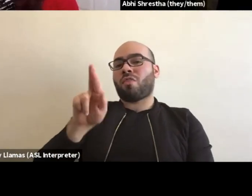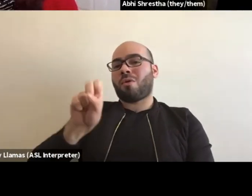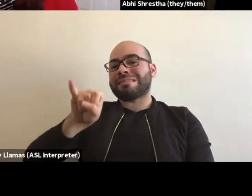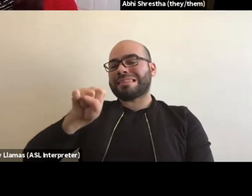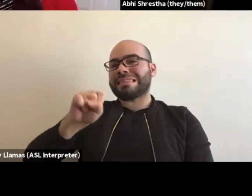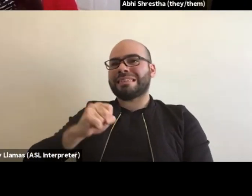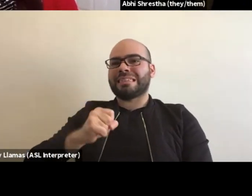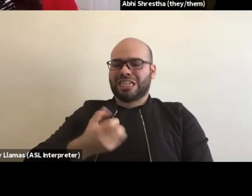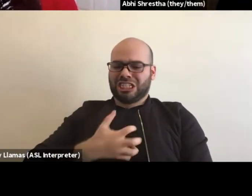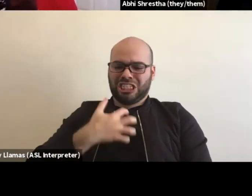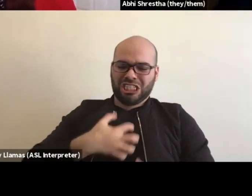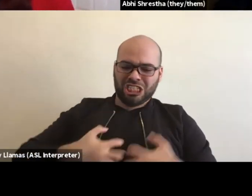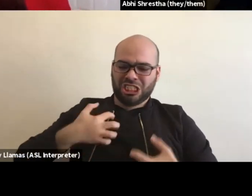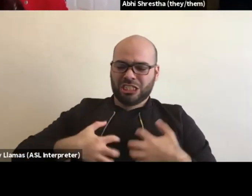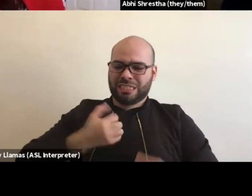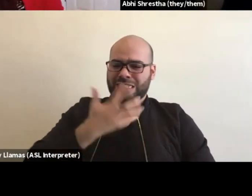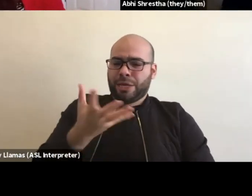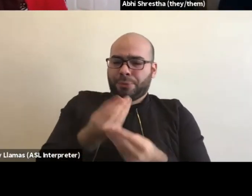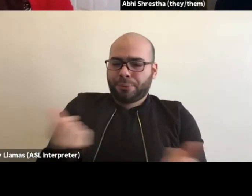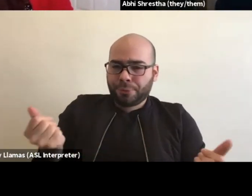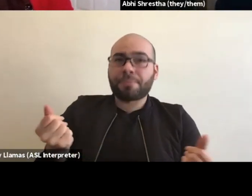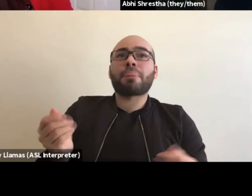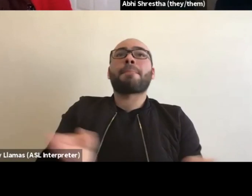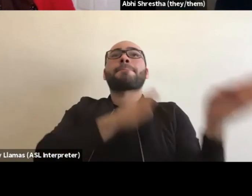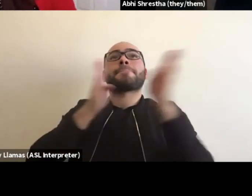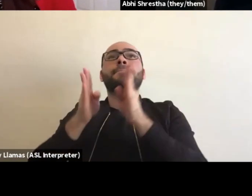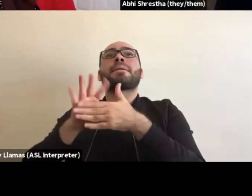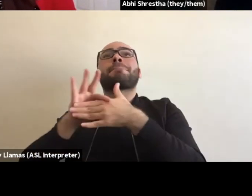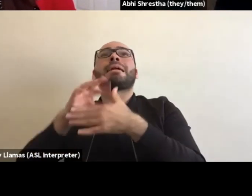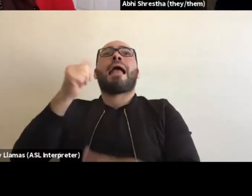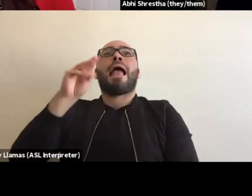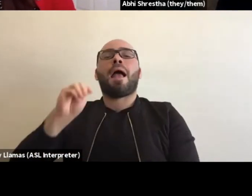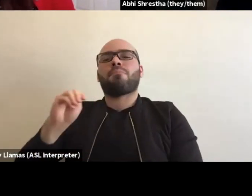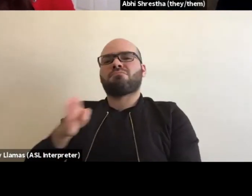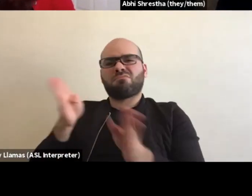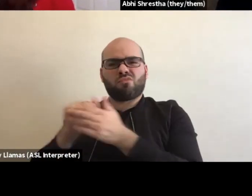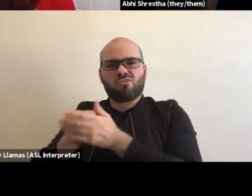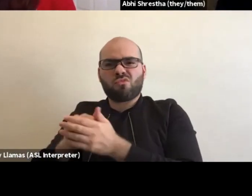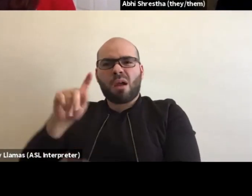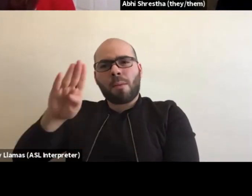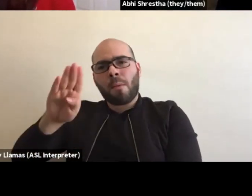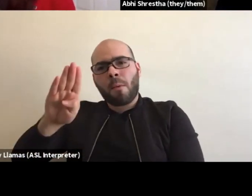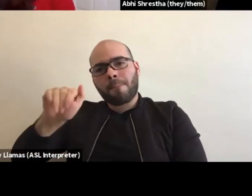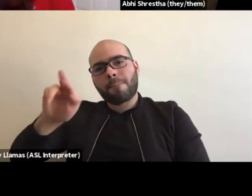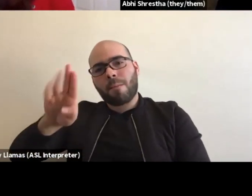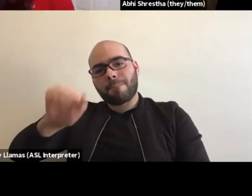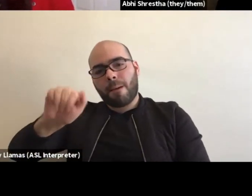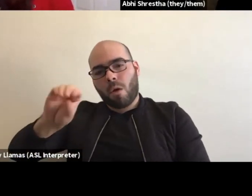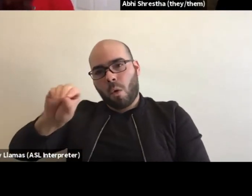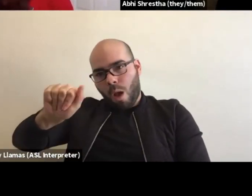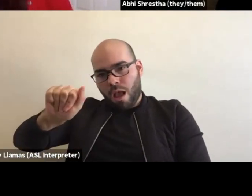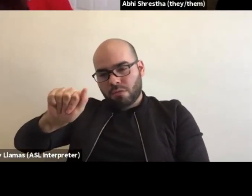craving right now, and so that's coming through. Right. So that's just something I didn't know